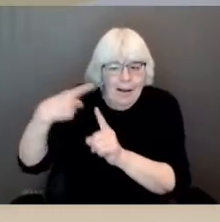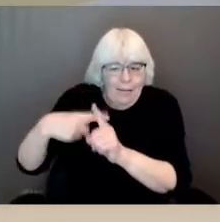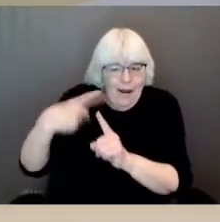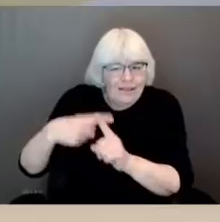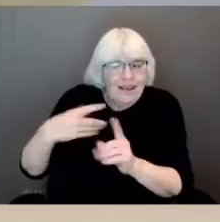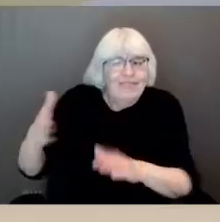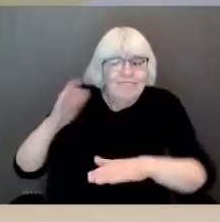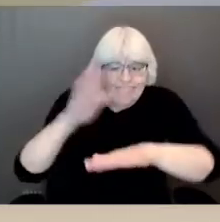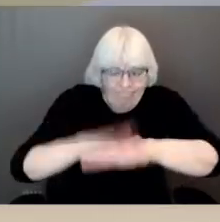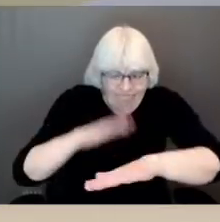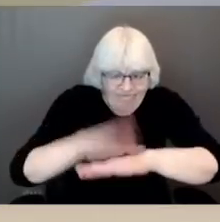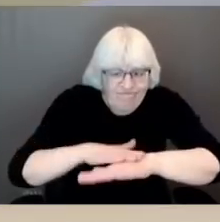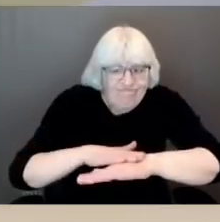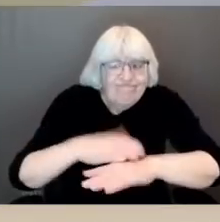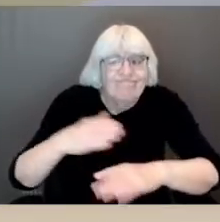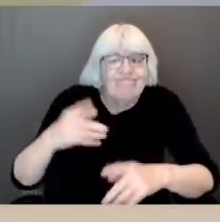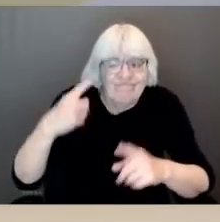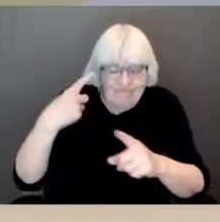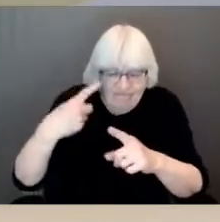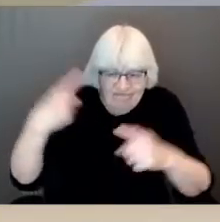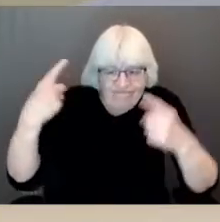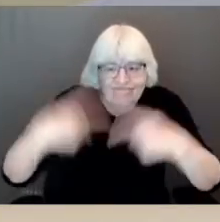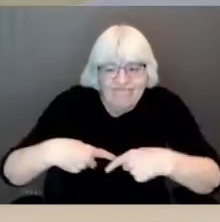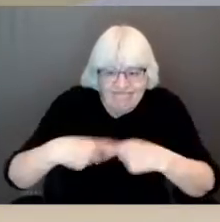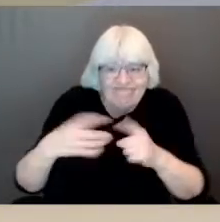so we, in those situations, we would advise